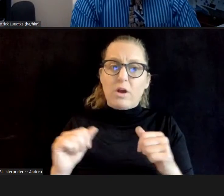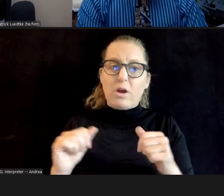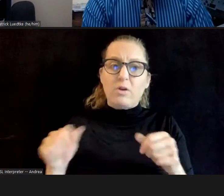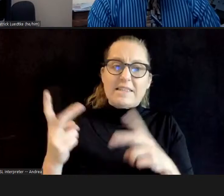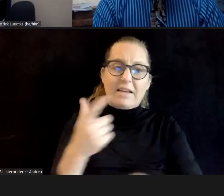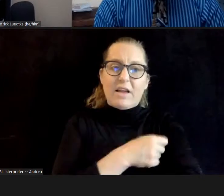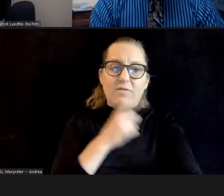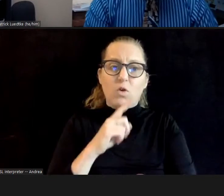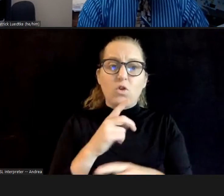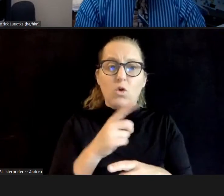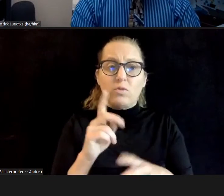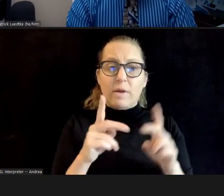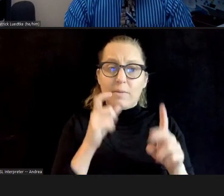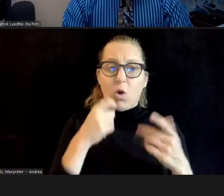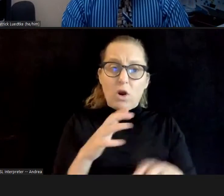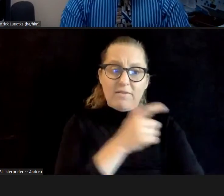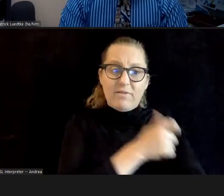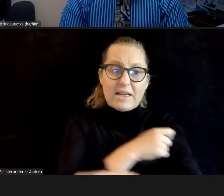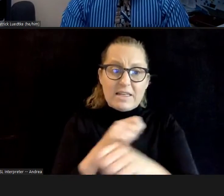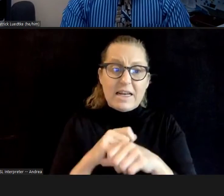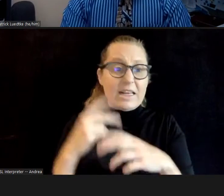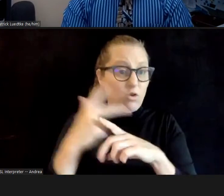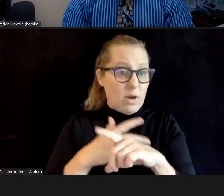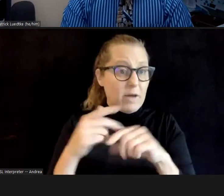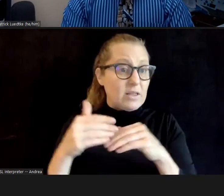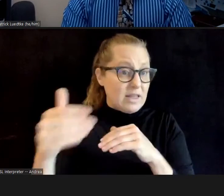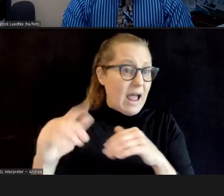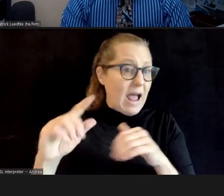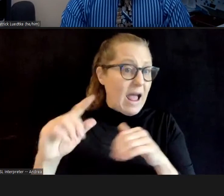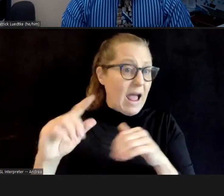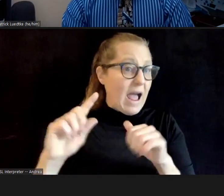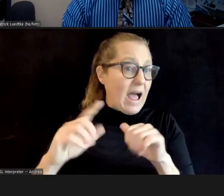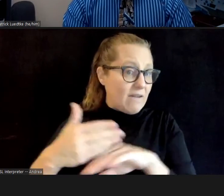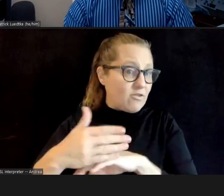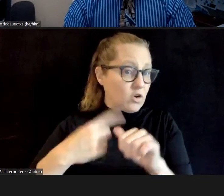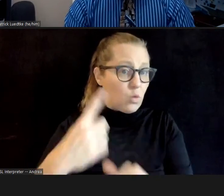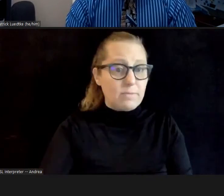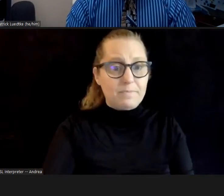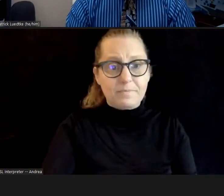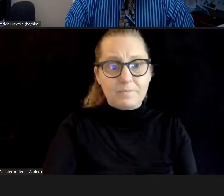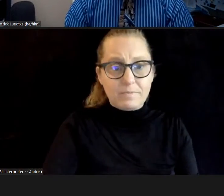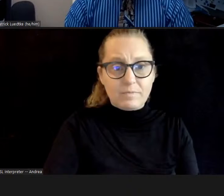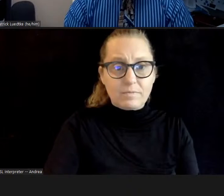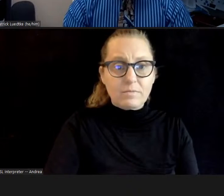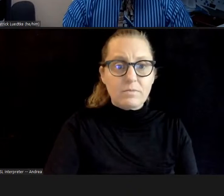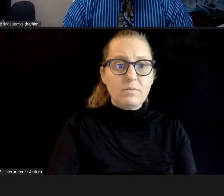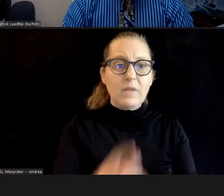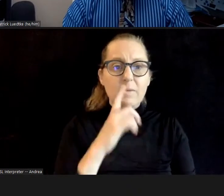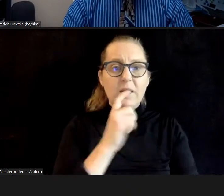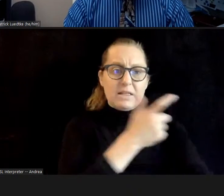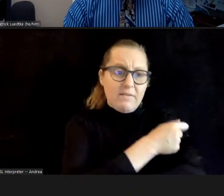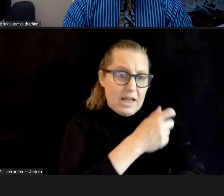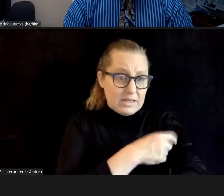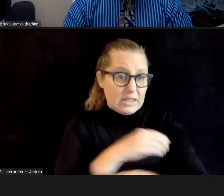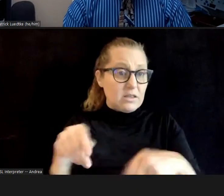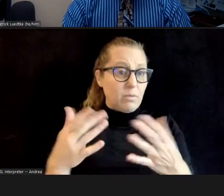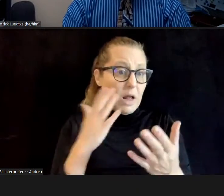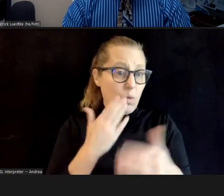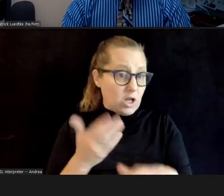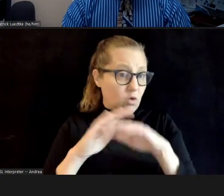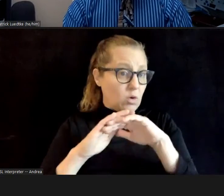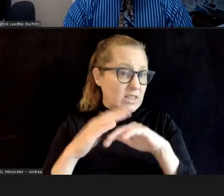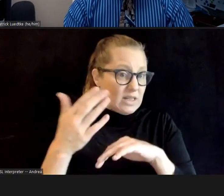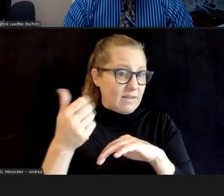already vaccinated within 3 months following their first dose, as vaccine supply increases in the coming weeks. For